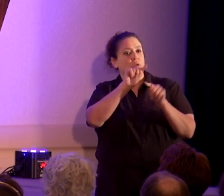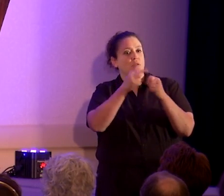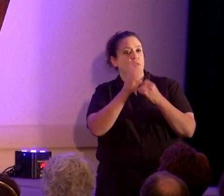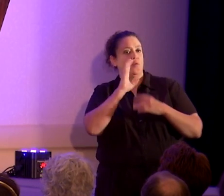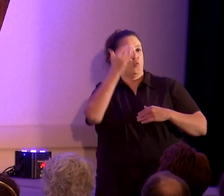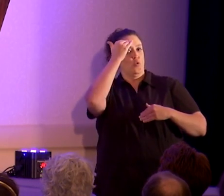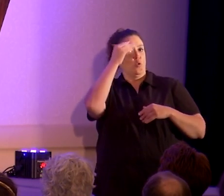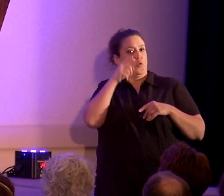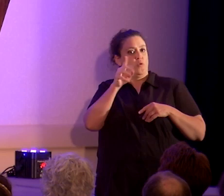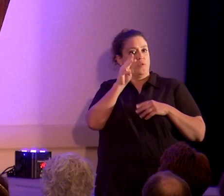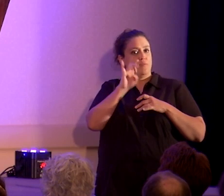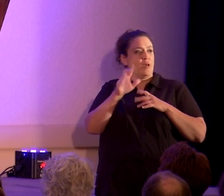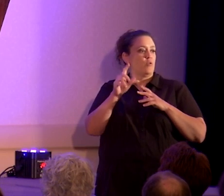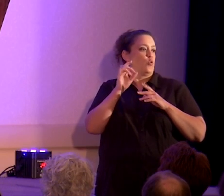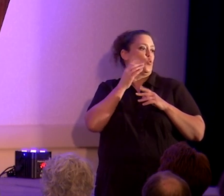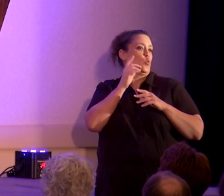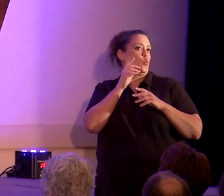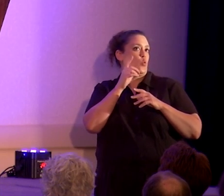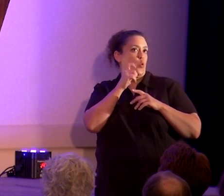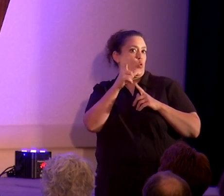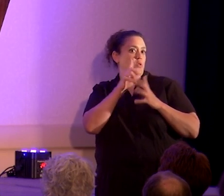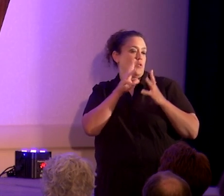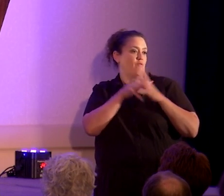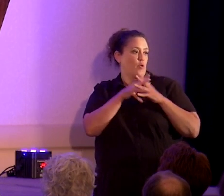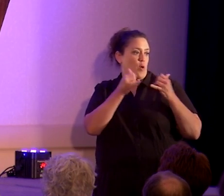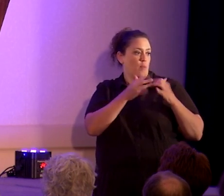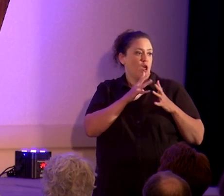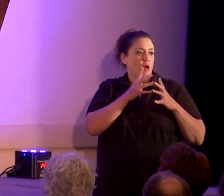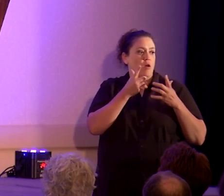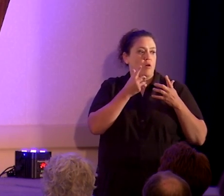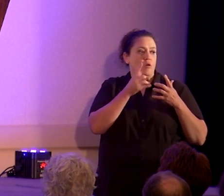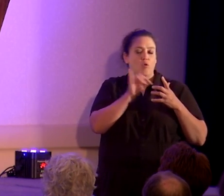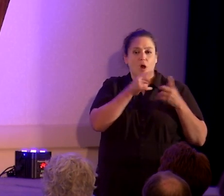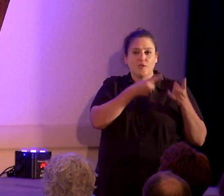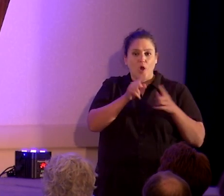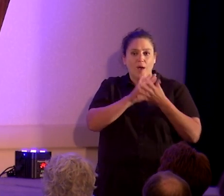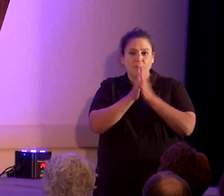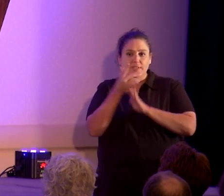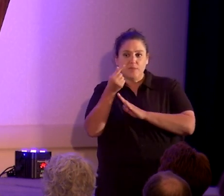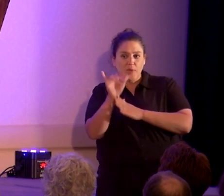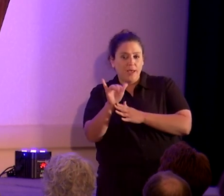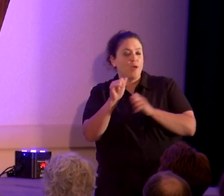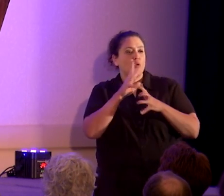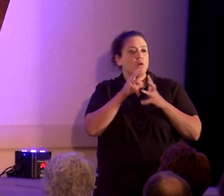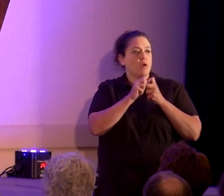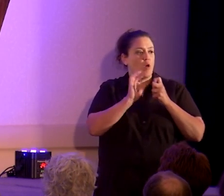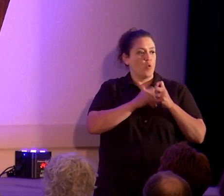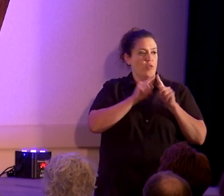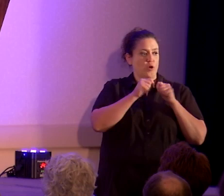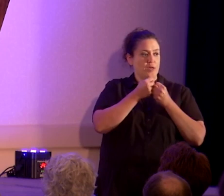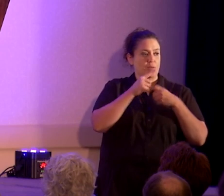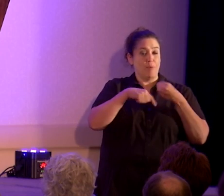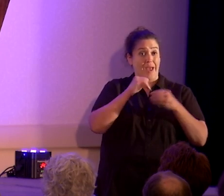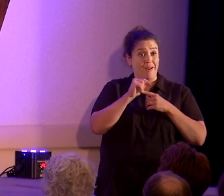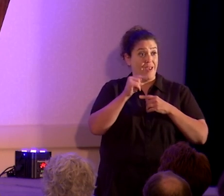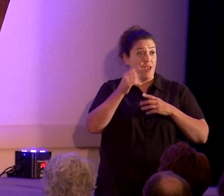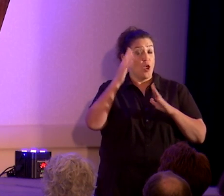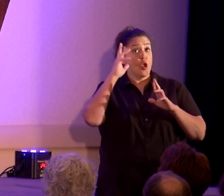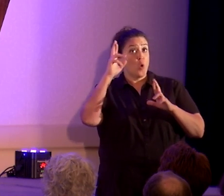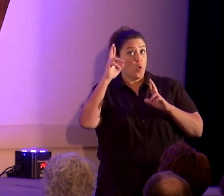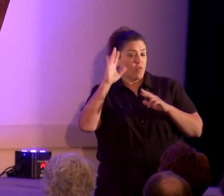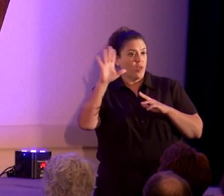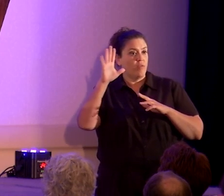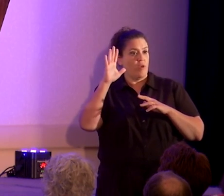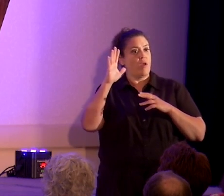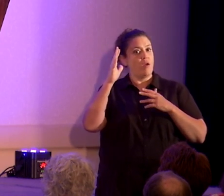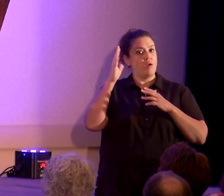okay, this is Michael Sam, he's a football player who also happens to be gay. We'll be able to talk to our team about it, and ideally their head coach is on the same